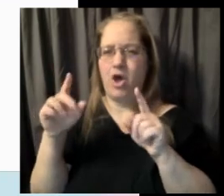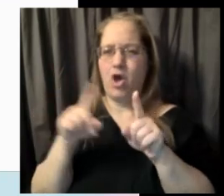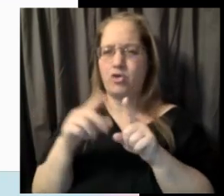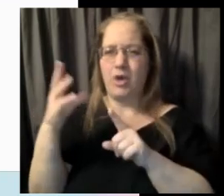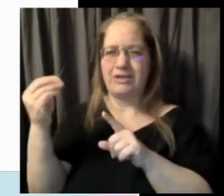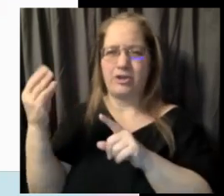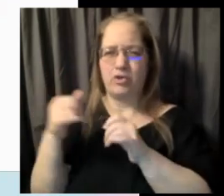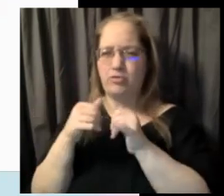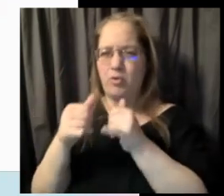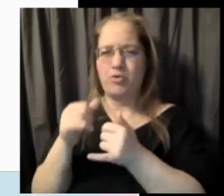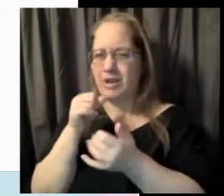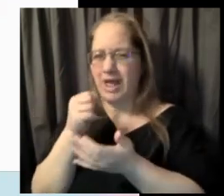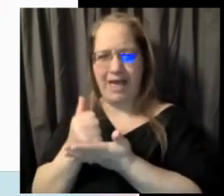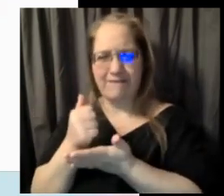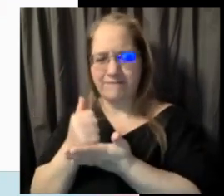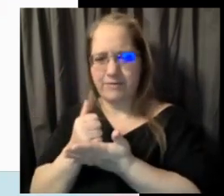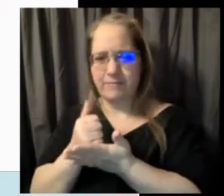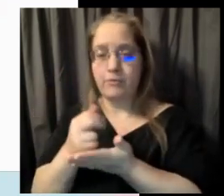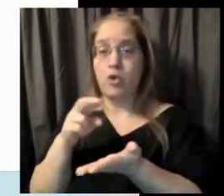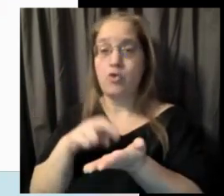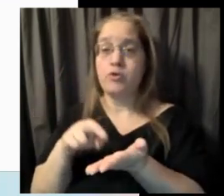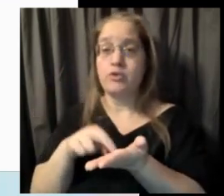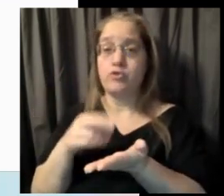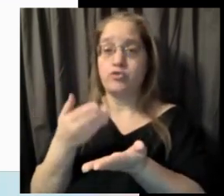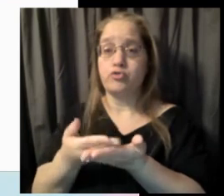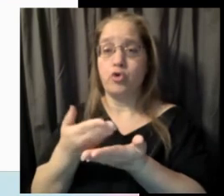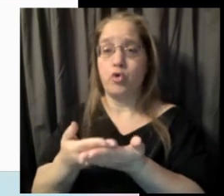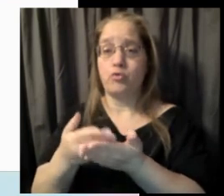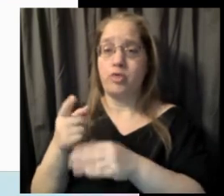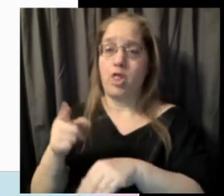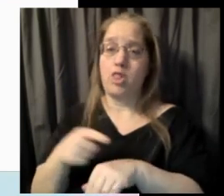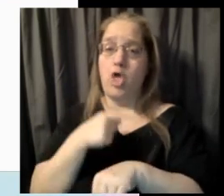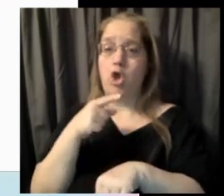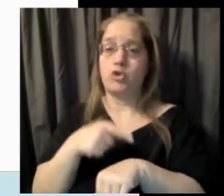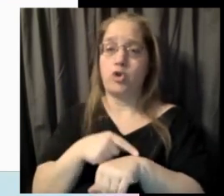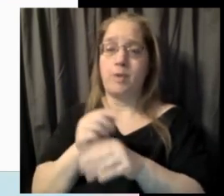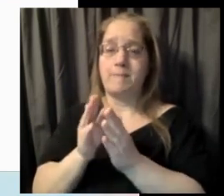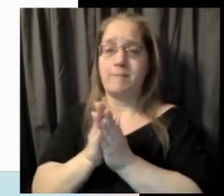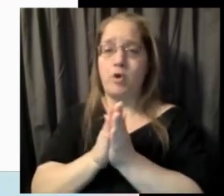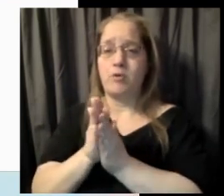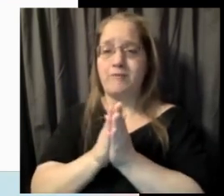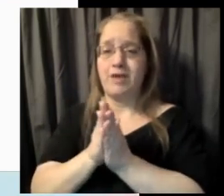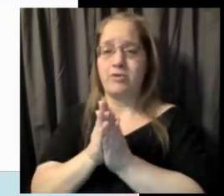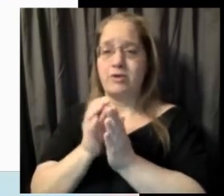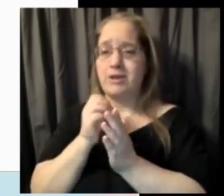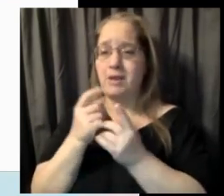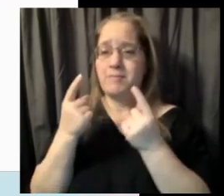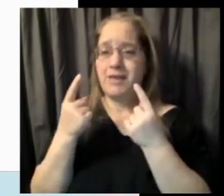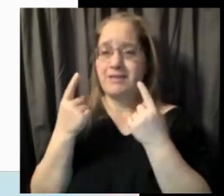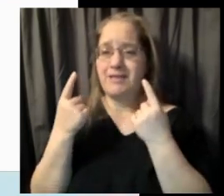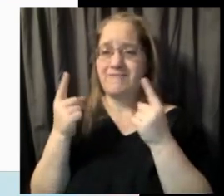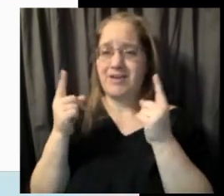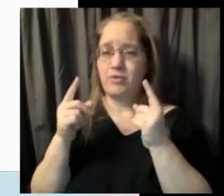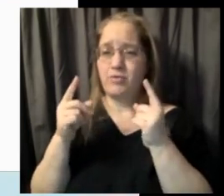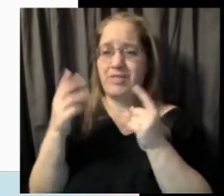external rewards. So the studies show that the long-term motivation may not be as effective with